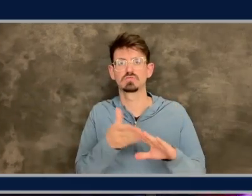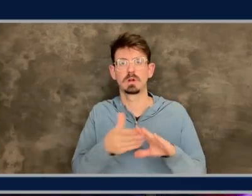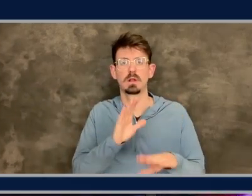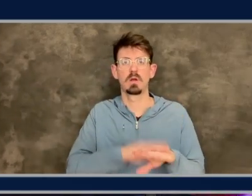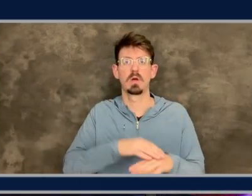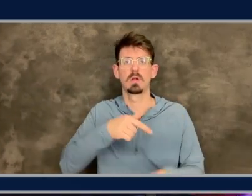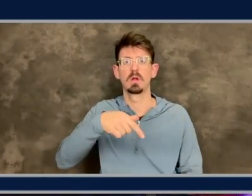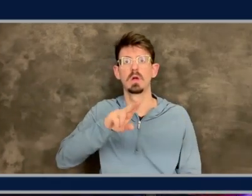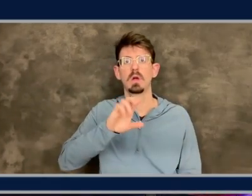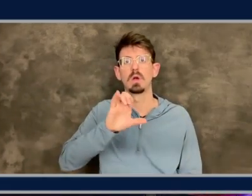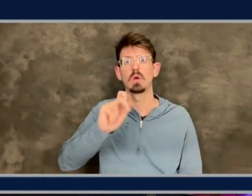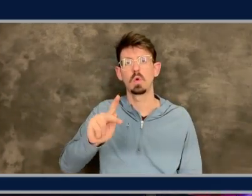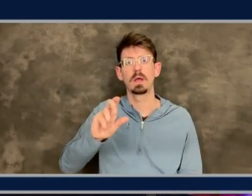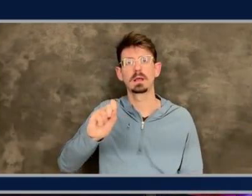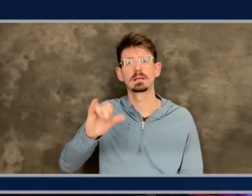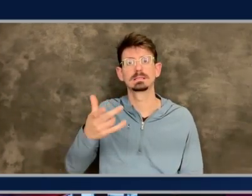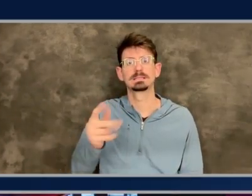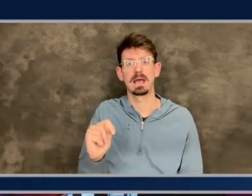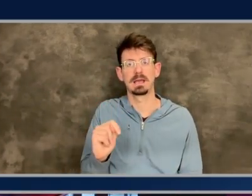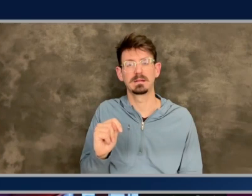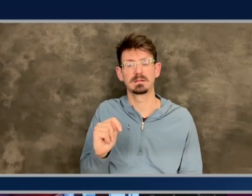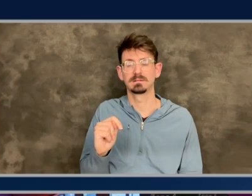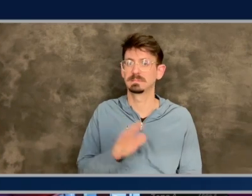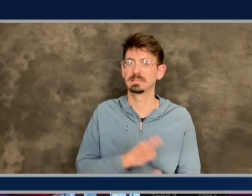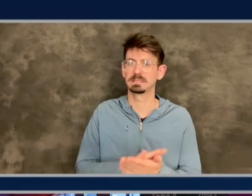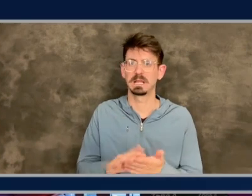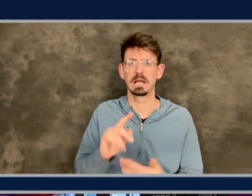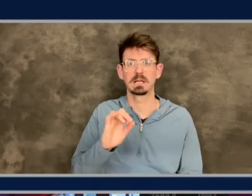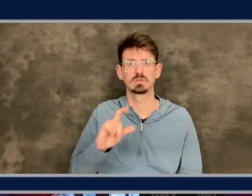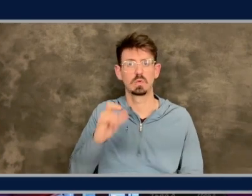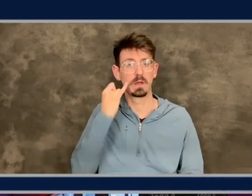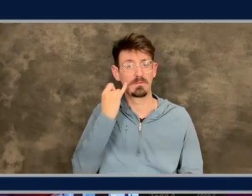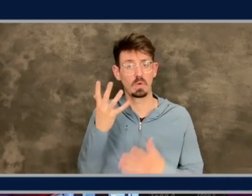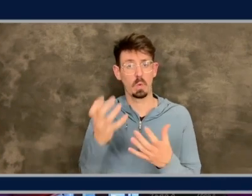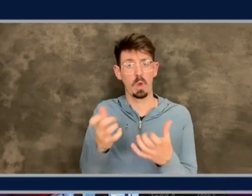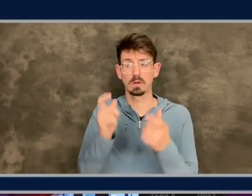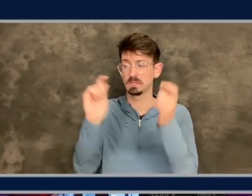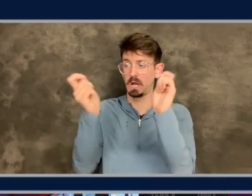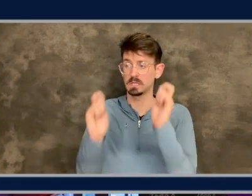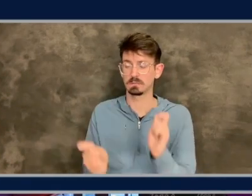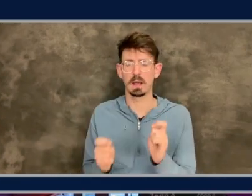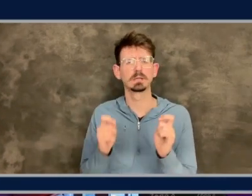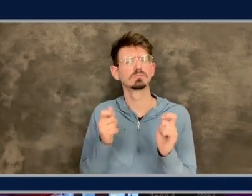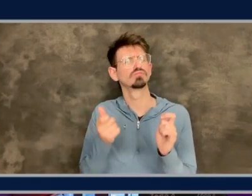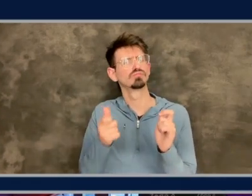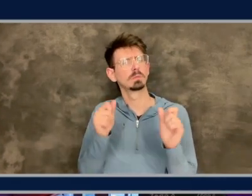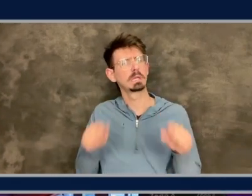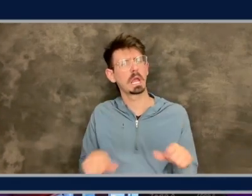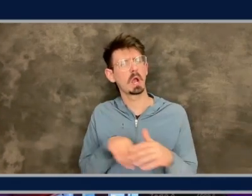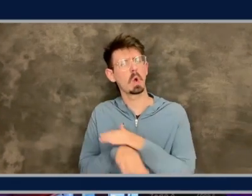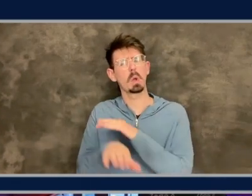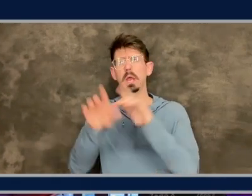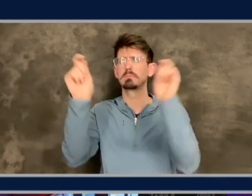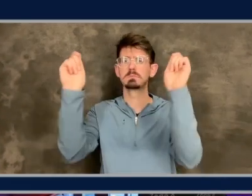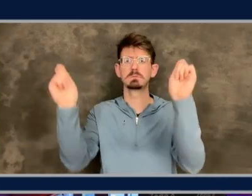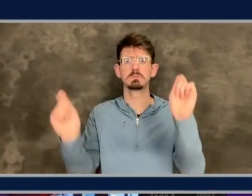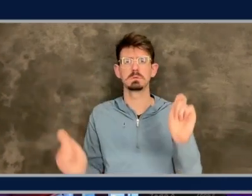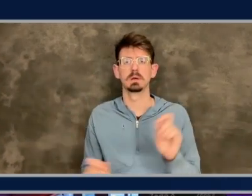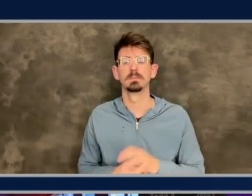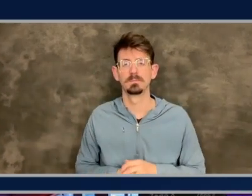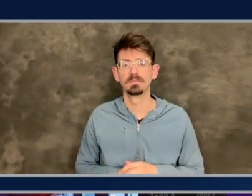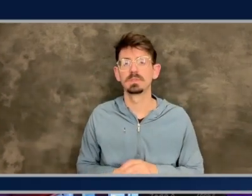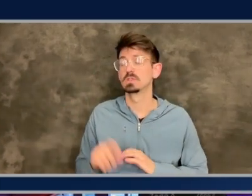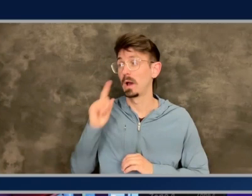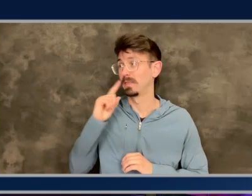to use. So if in case you do want to customize, that is something that you can go in and do that as well. Awesome. So sorry. No, I think we're going to do the same thing.